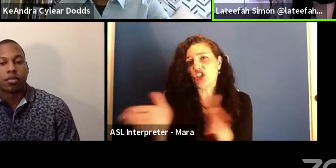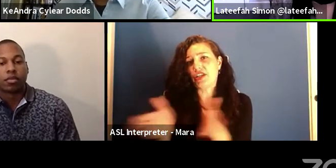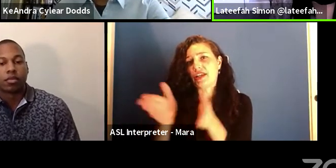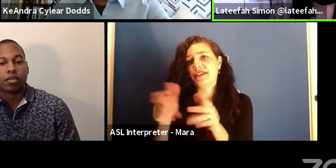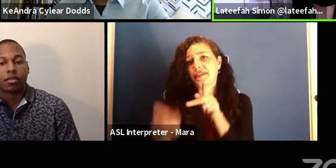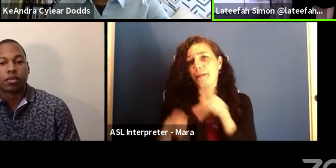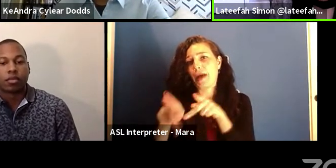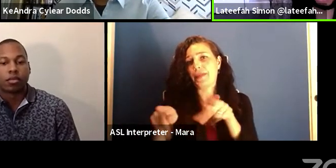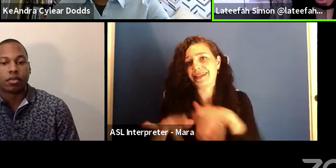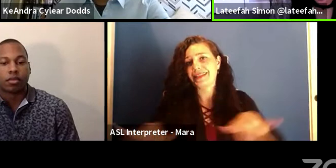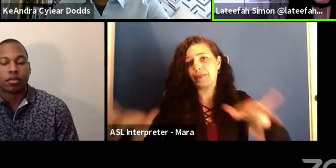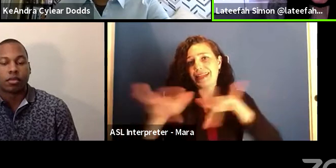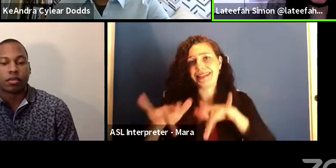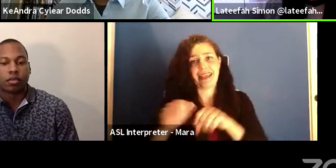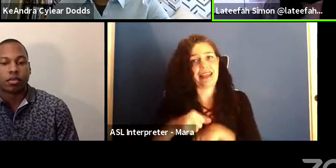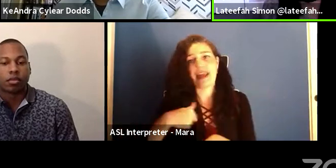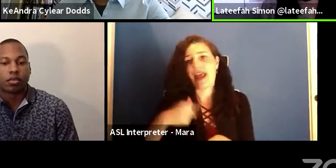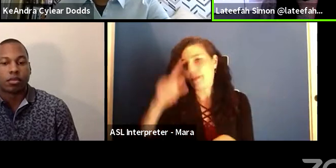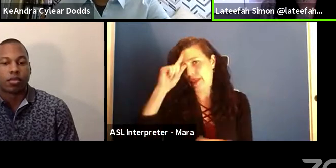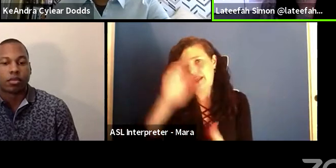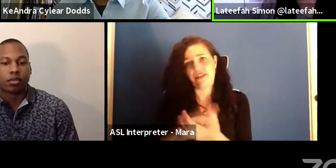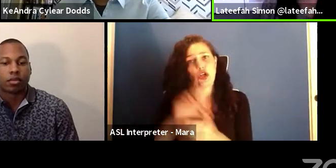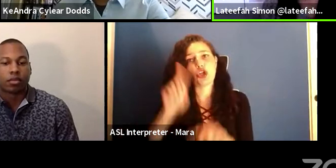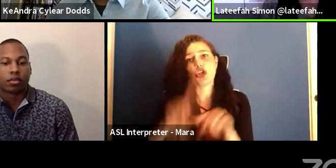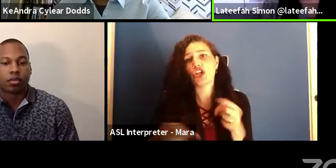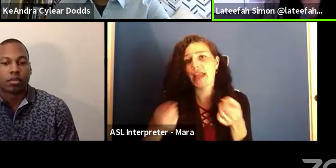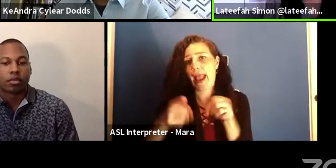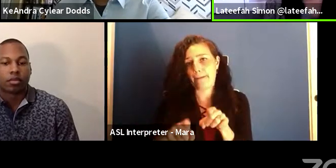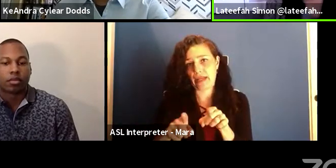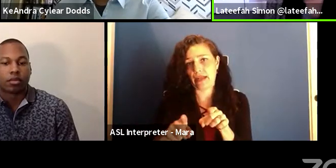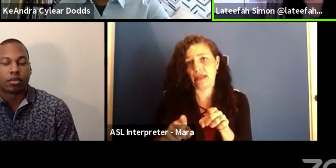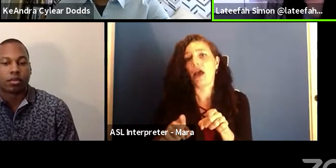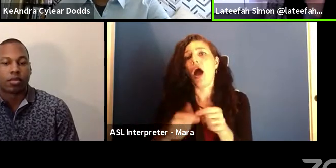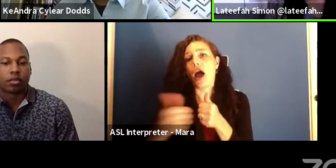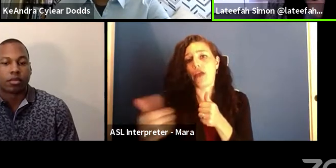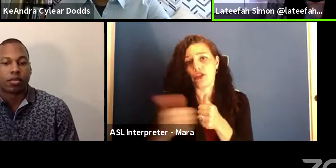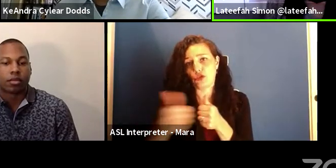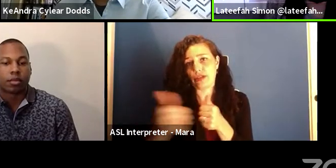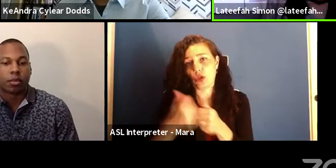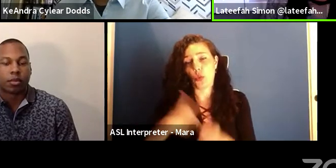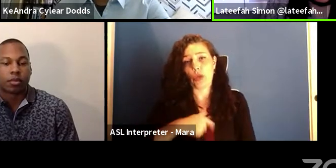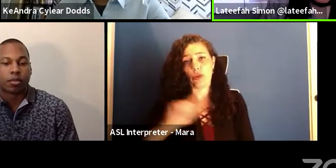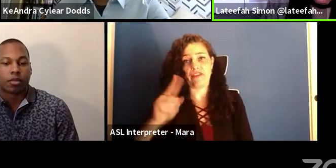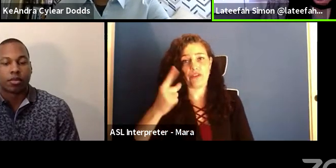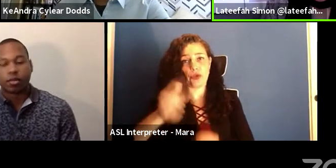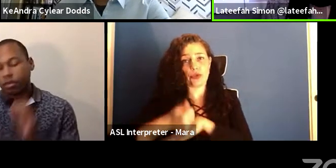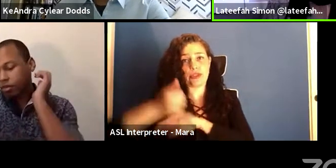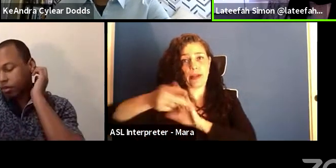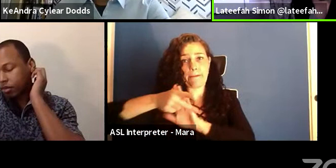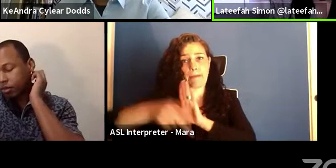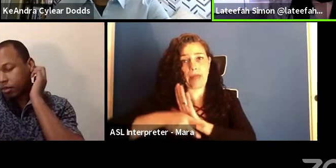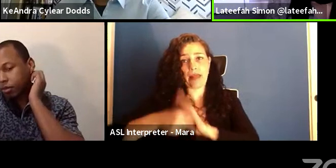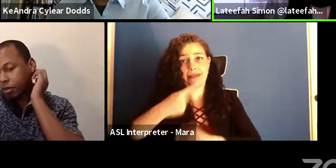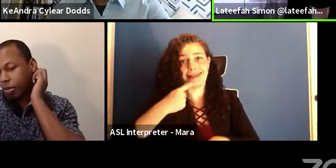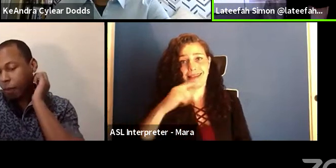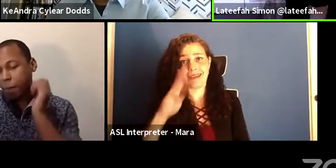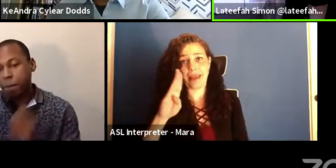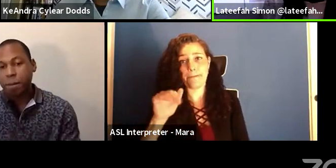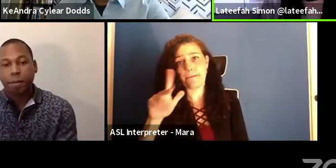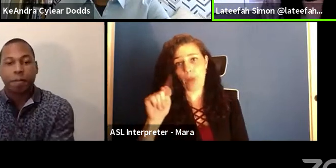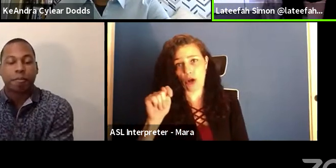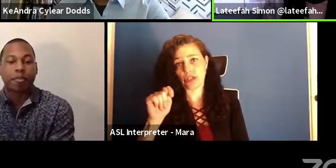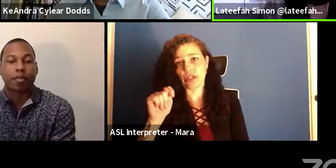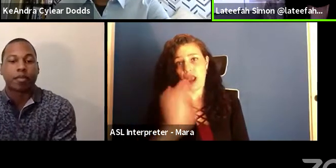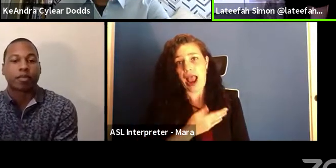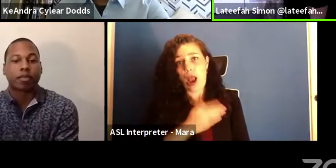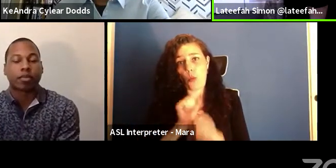happen on Bay Area Rapid Transit. And so we passed a policy, the first in the country, the nation of its kind, that said that our employees,